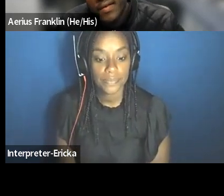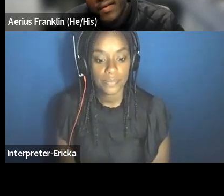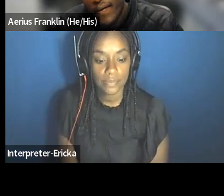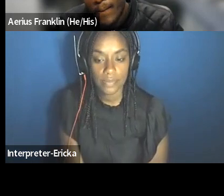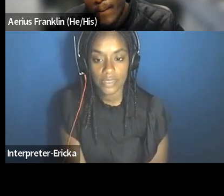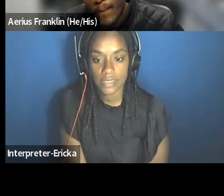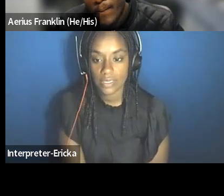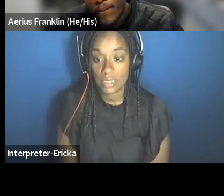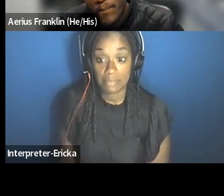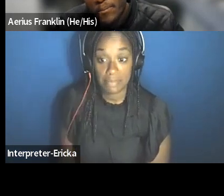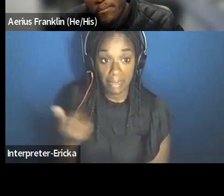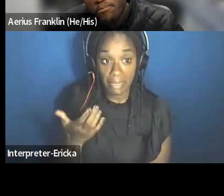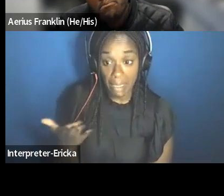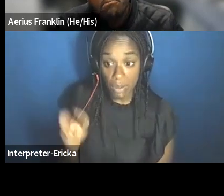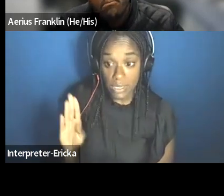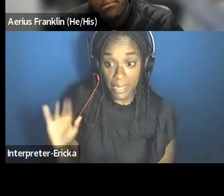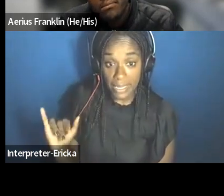Becky, did you have anything else to add to that?